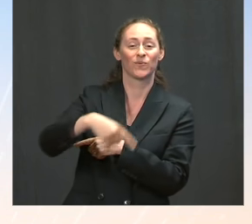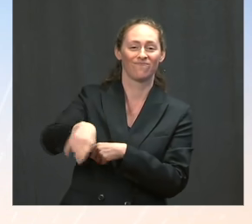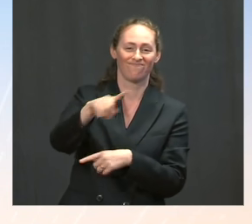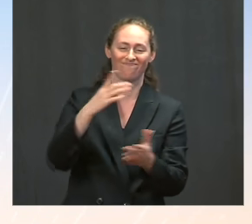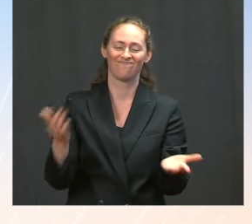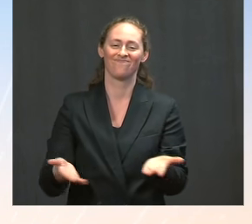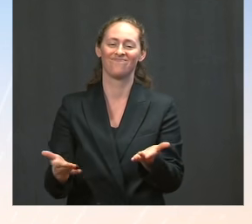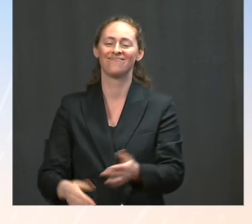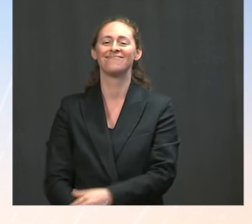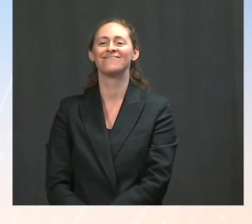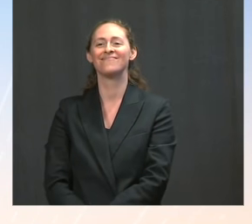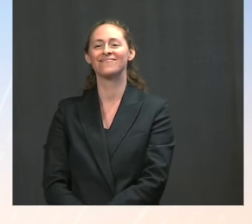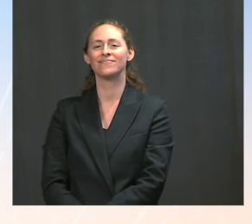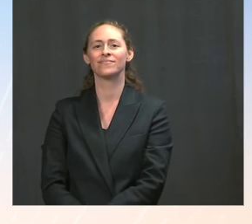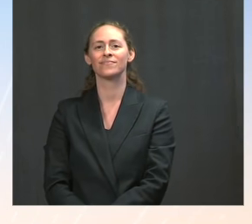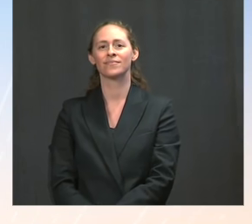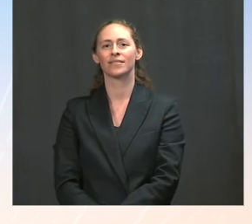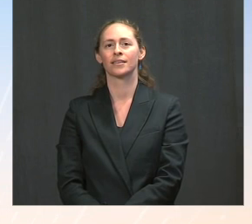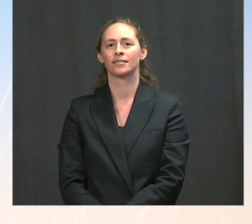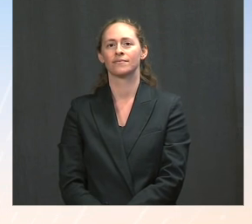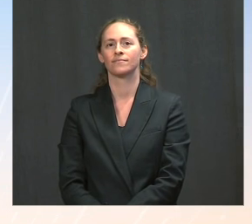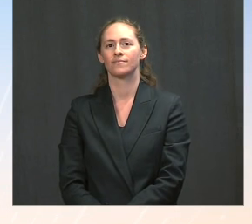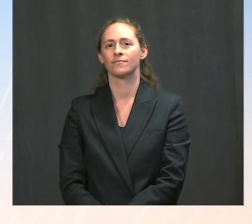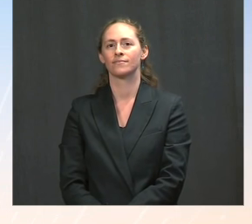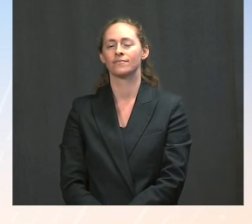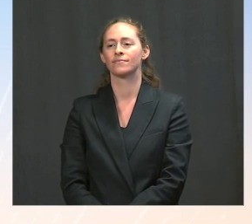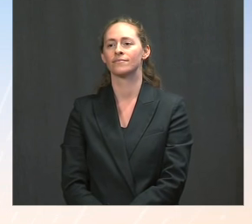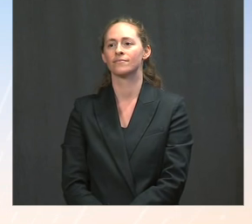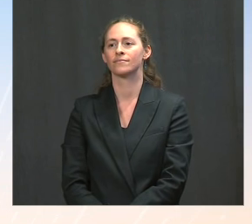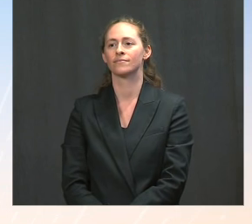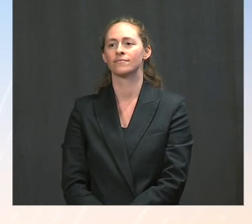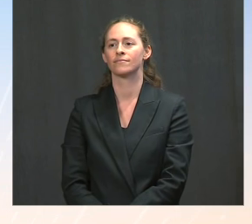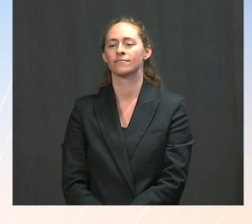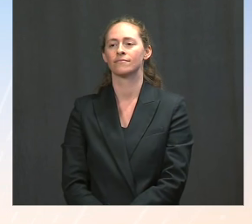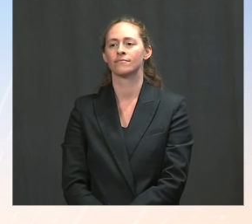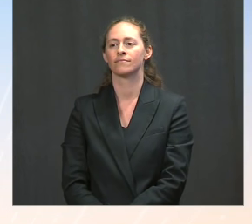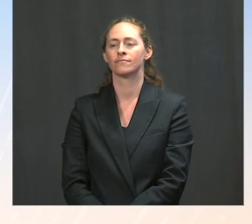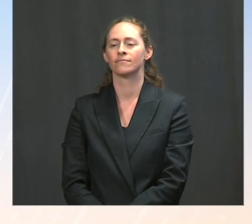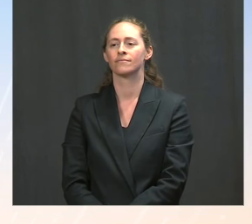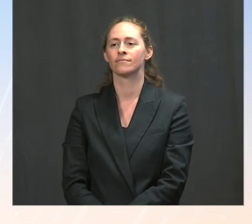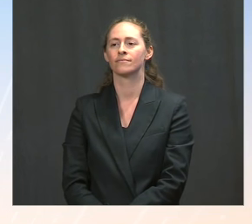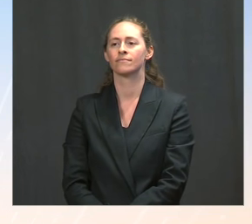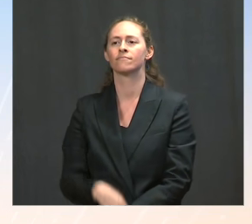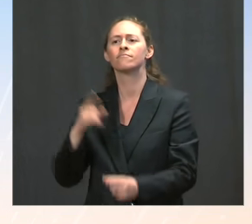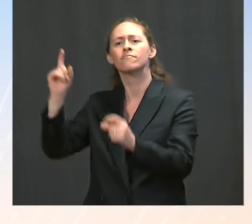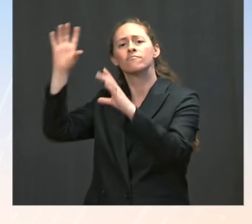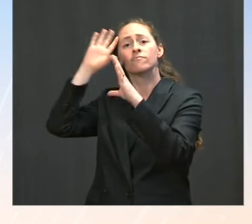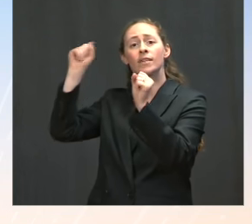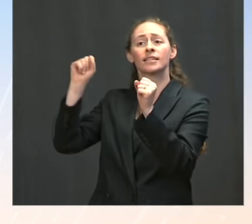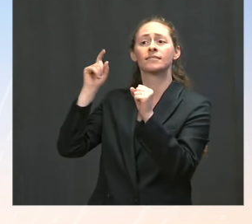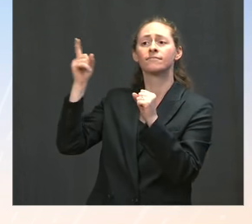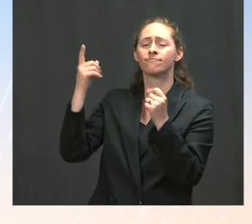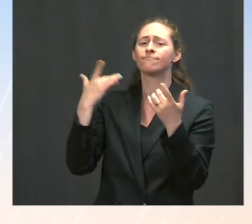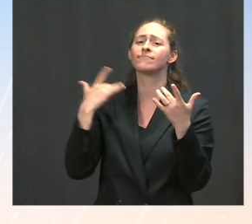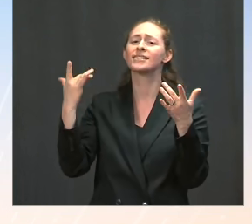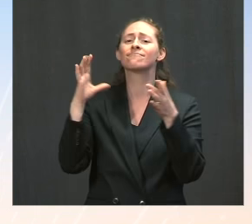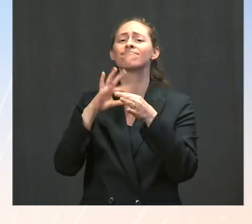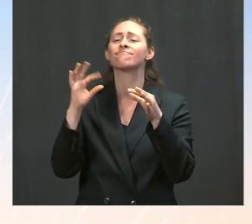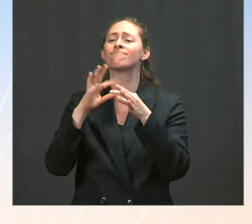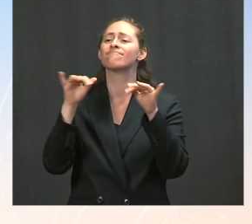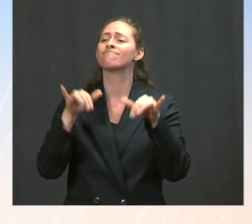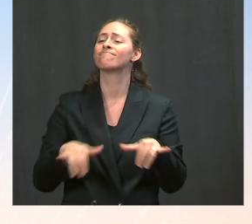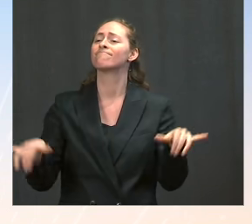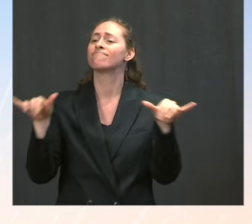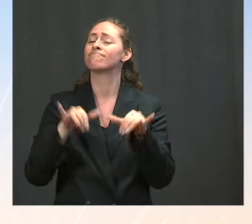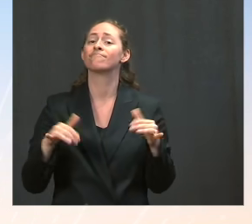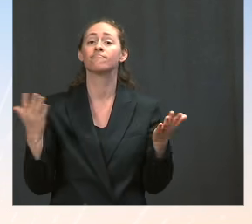So, as the president often says, and as we all know, we're on the road to recovery. And today, with